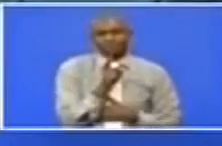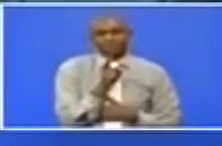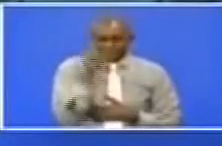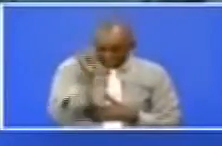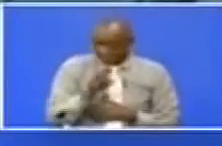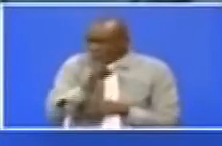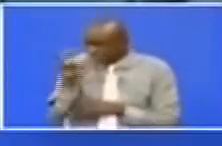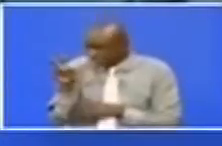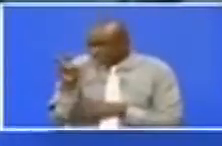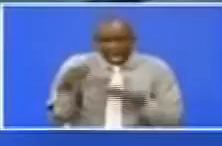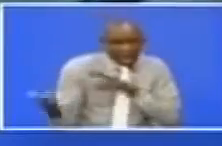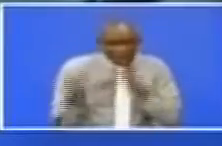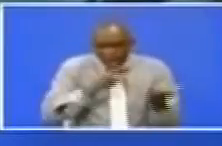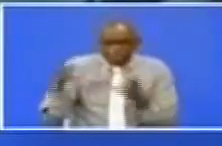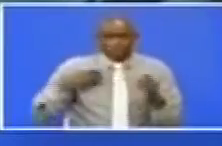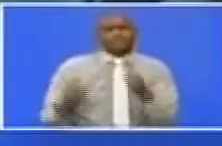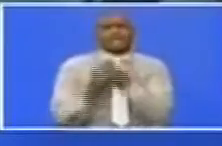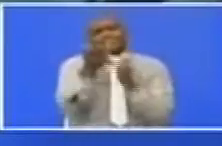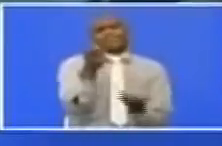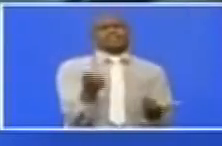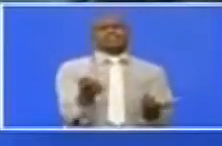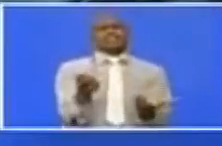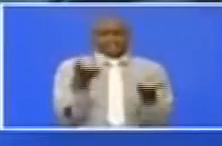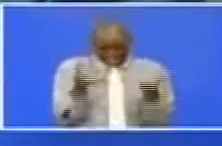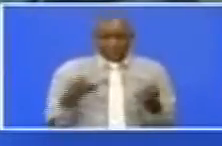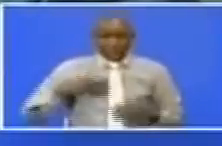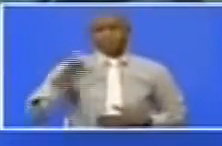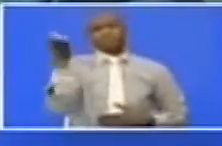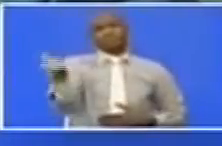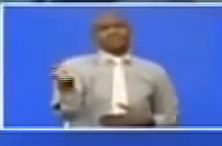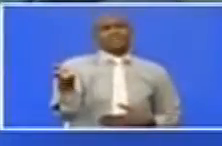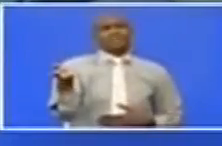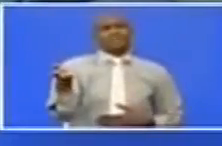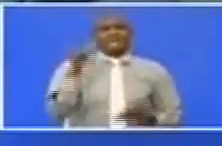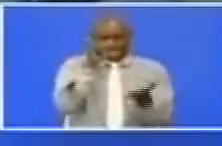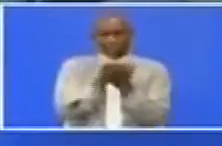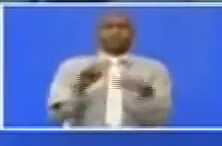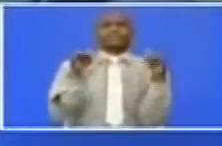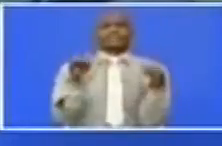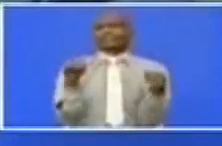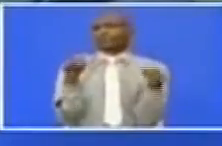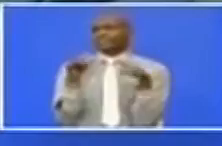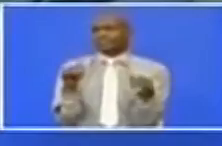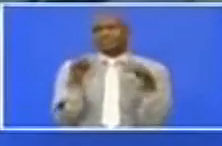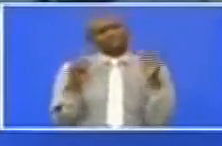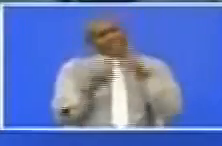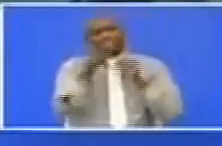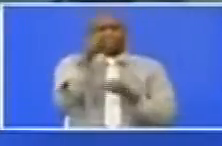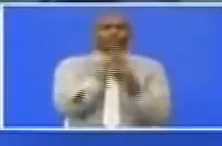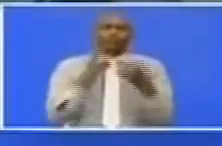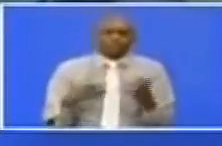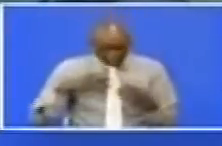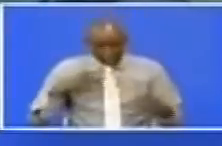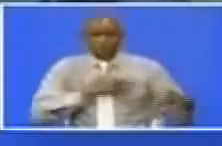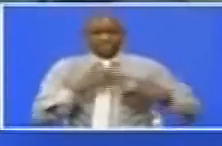look around and try to see how they can facilitate, because now the players were waiting. And everybody